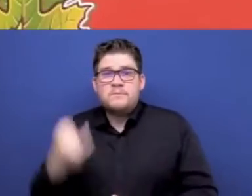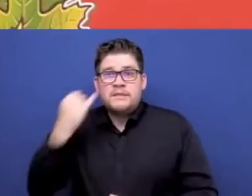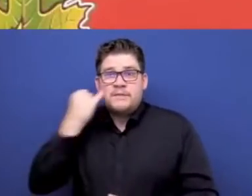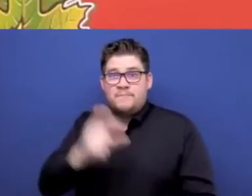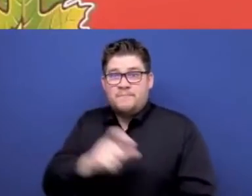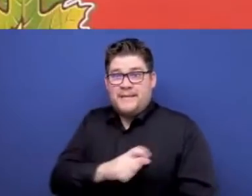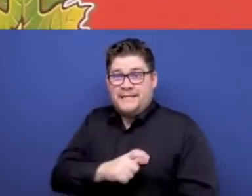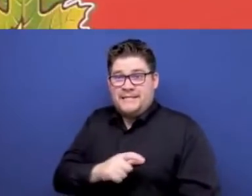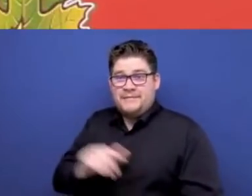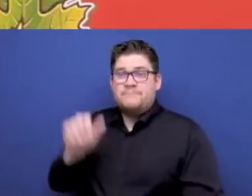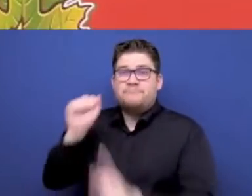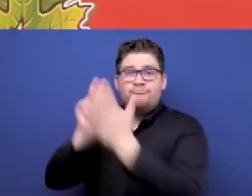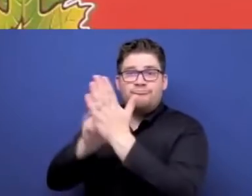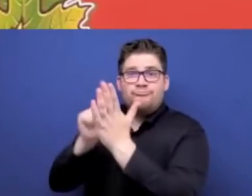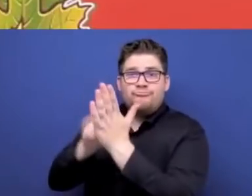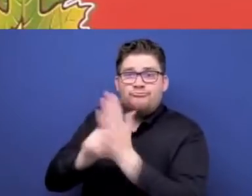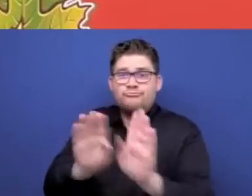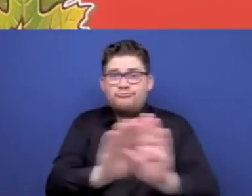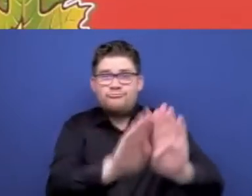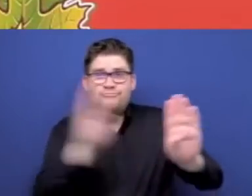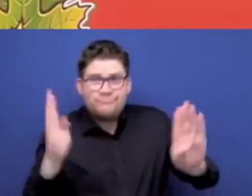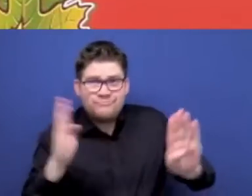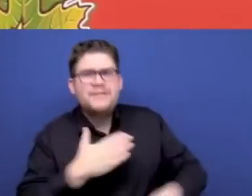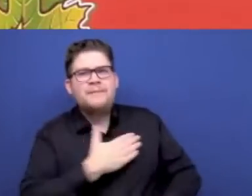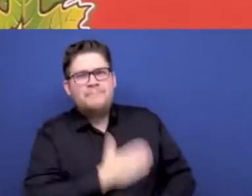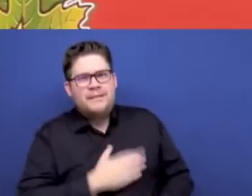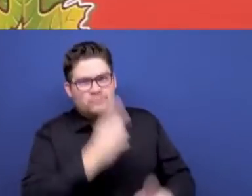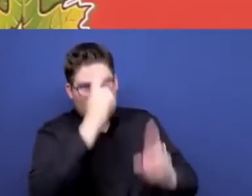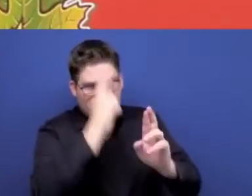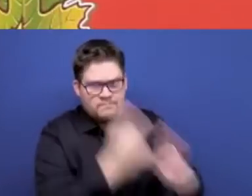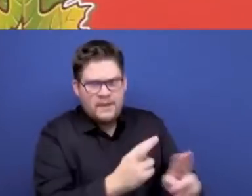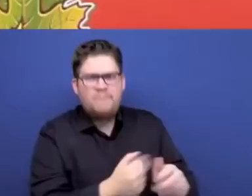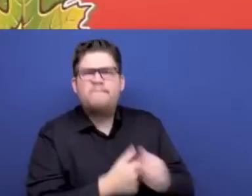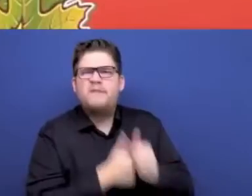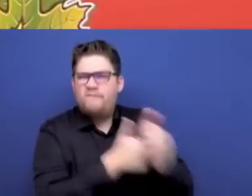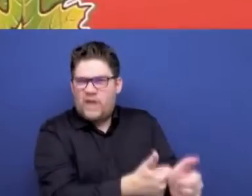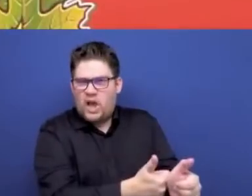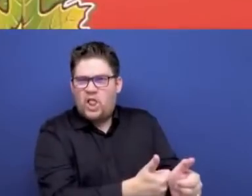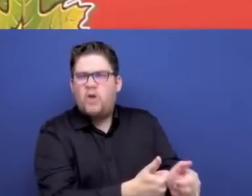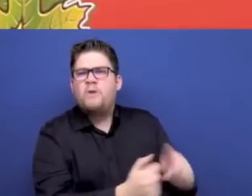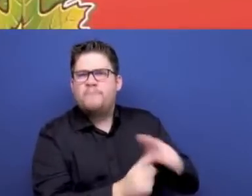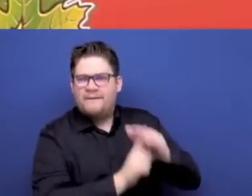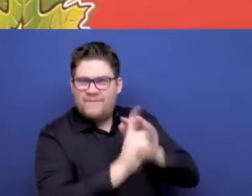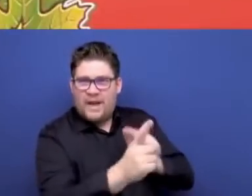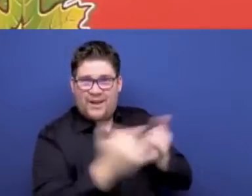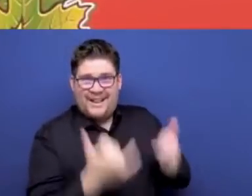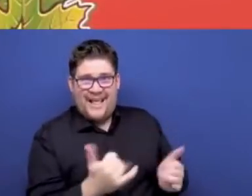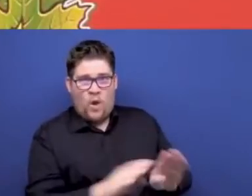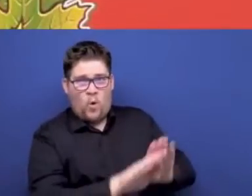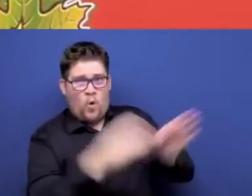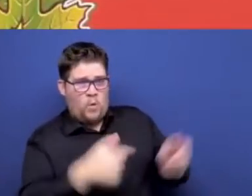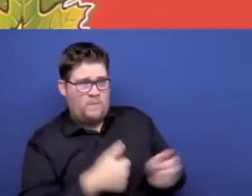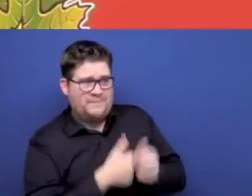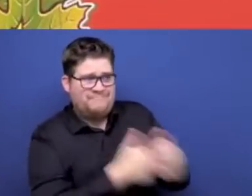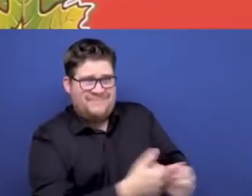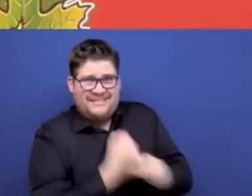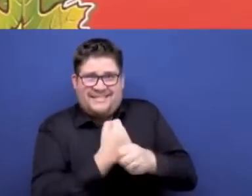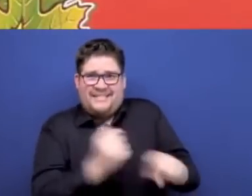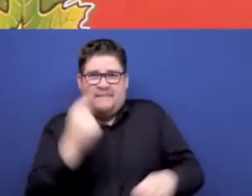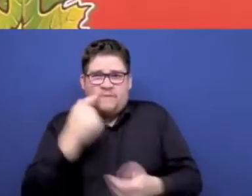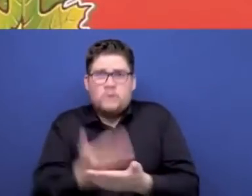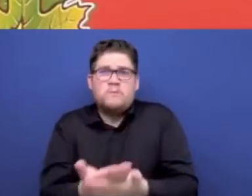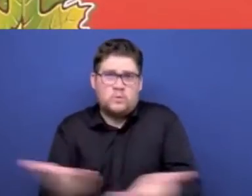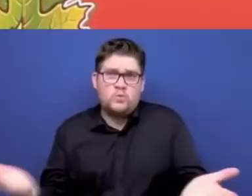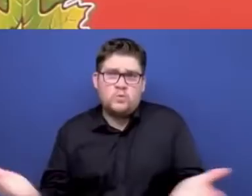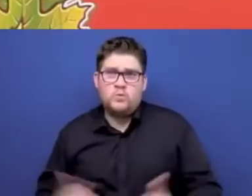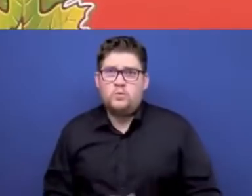are abiding by the routes that are open and identified in your communities at that time. And of course, with